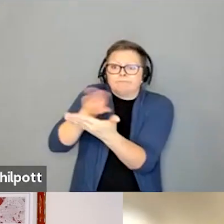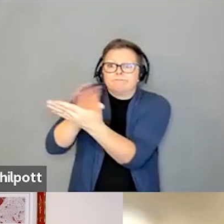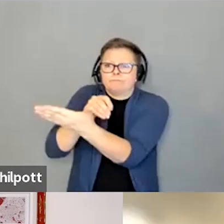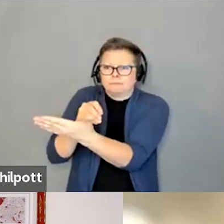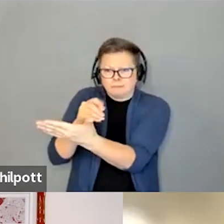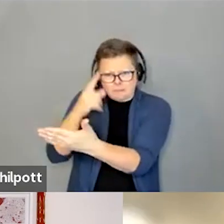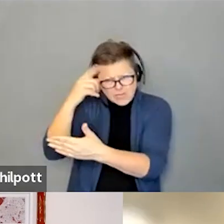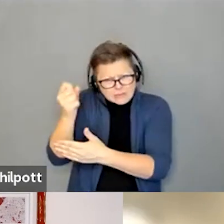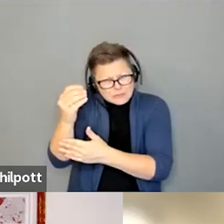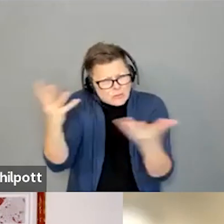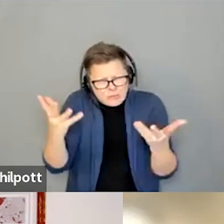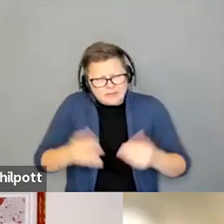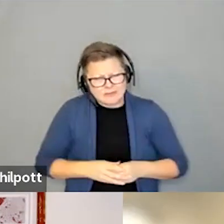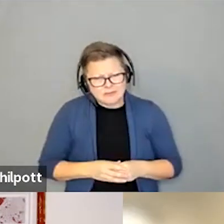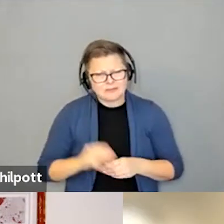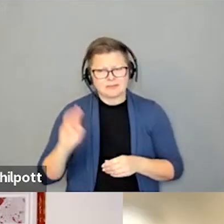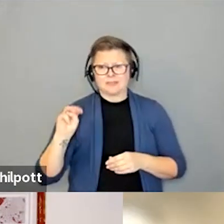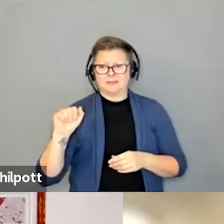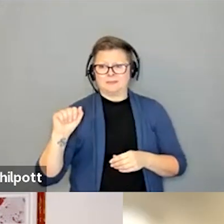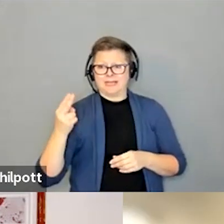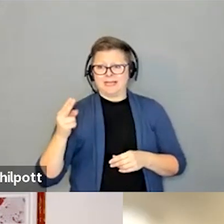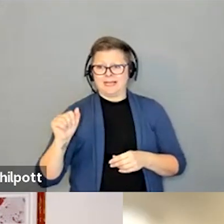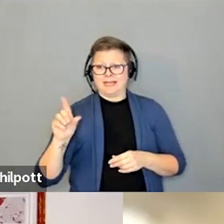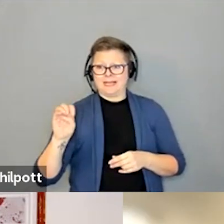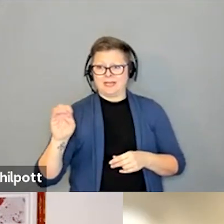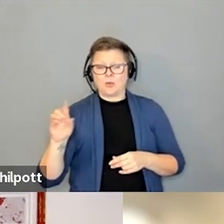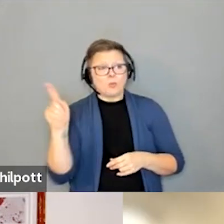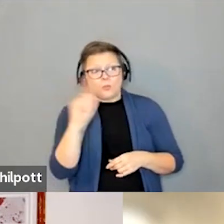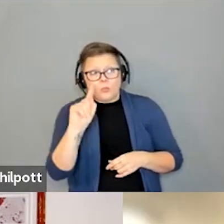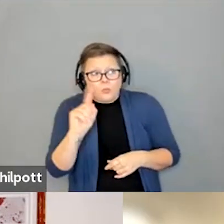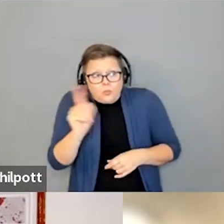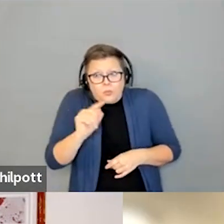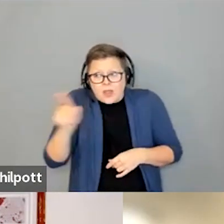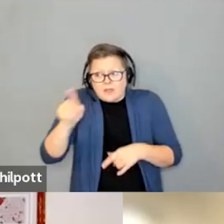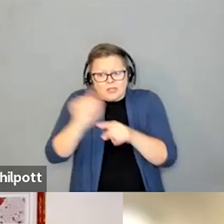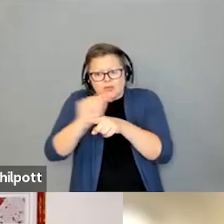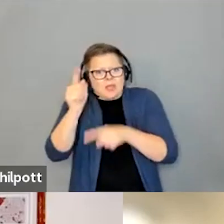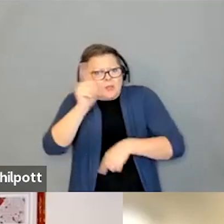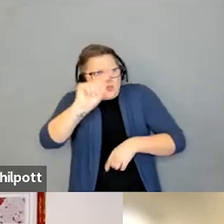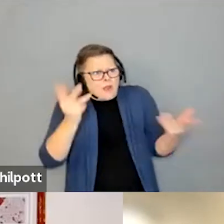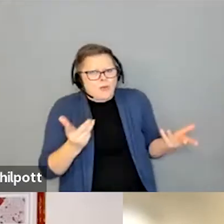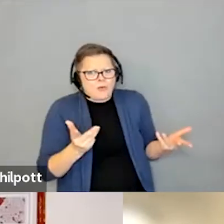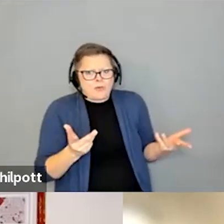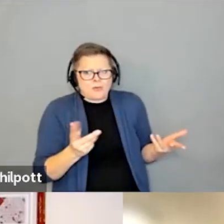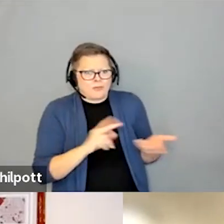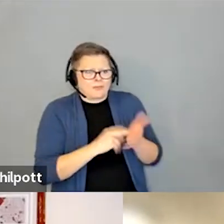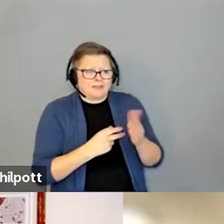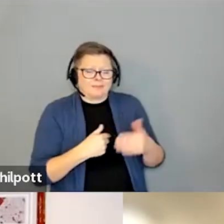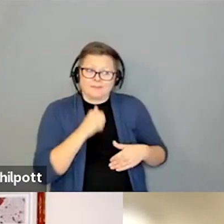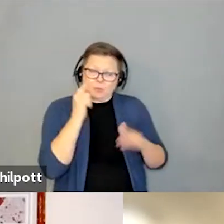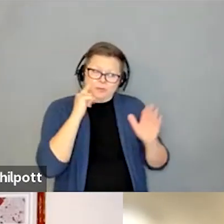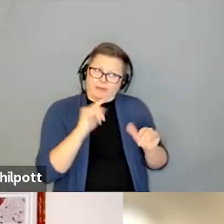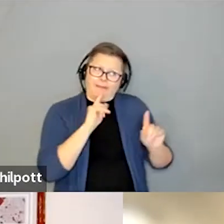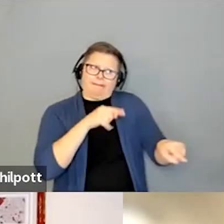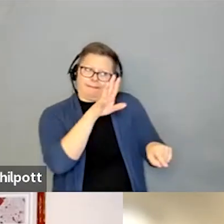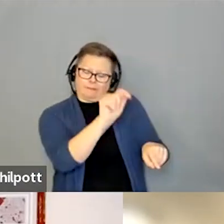this? Where would they get the training? And that's to some degree that's a rhetorical question, although I'm happy